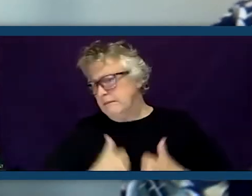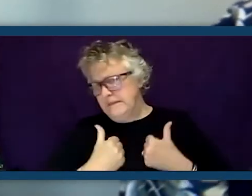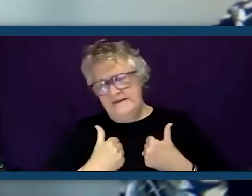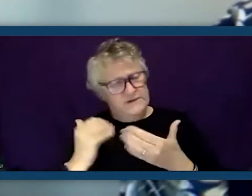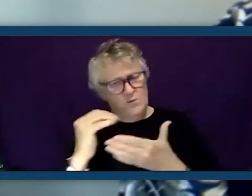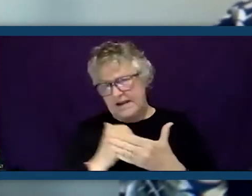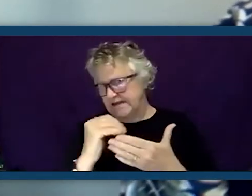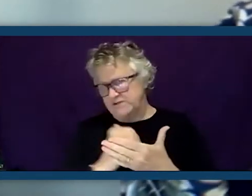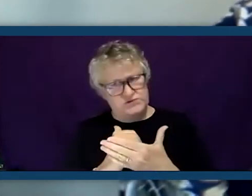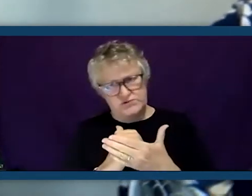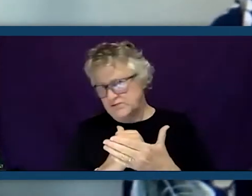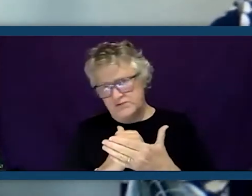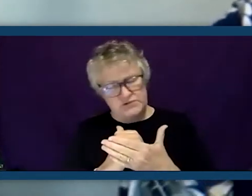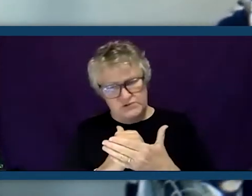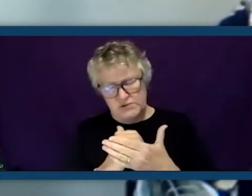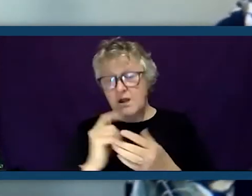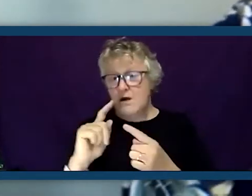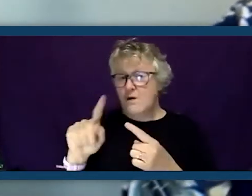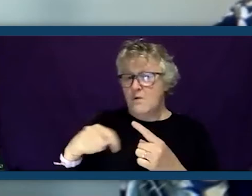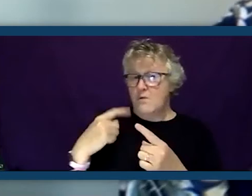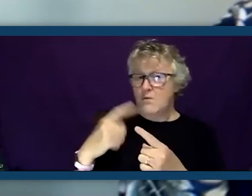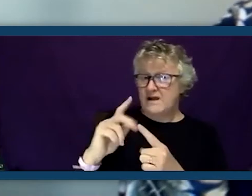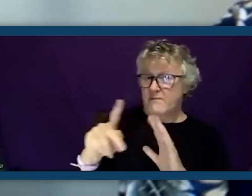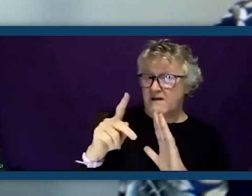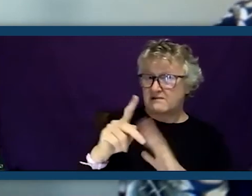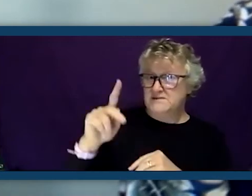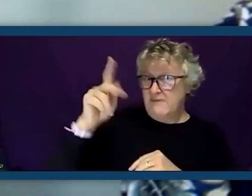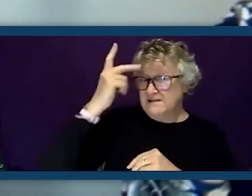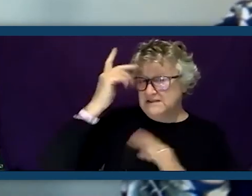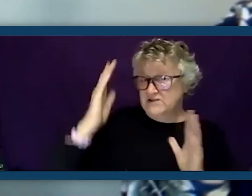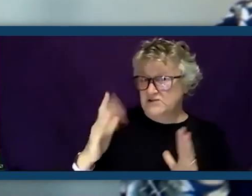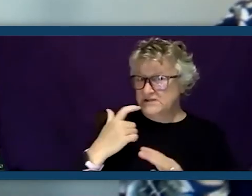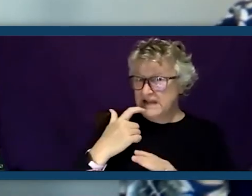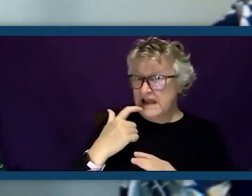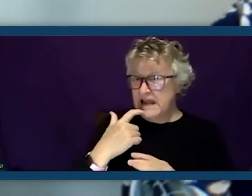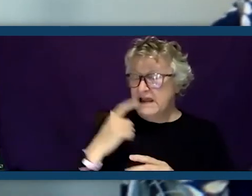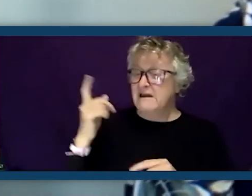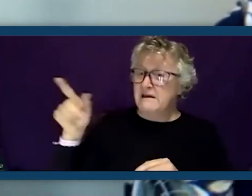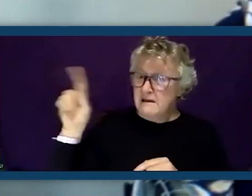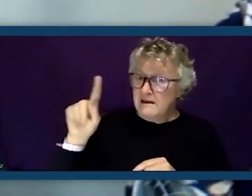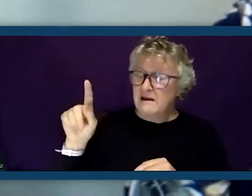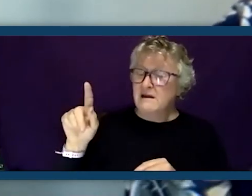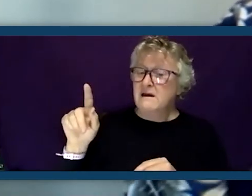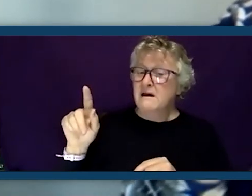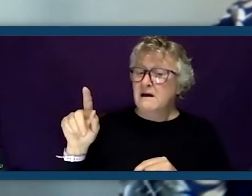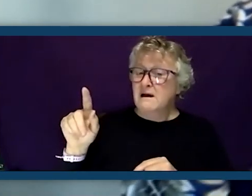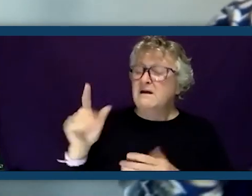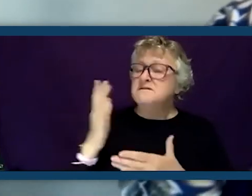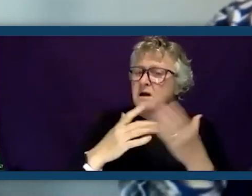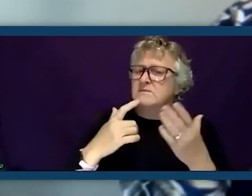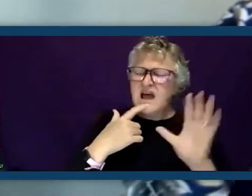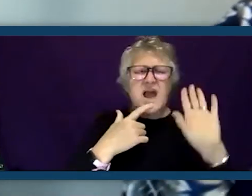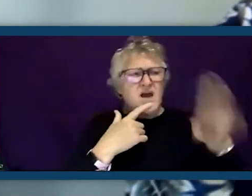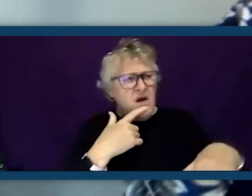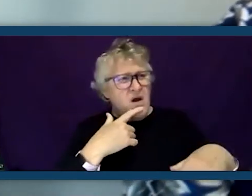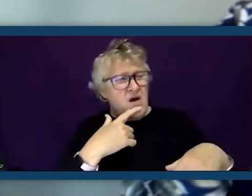current president always says when he was on the campaign, out on the campaign trail, is someone working a full-time job should